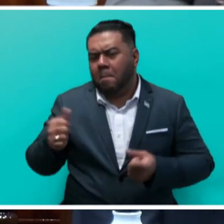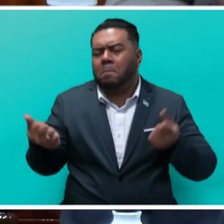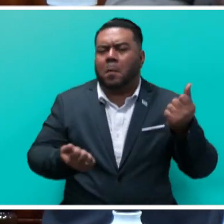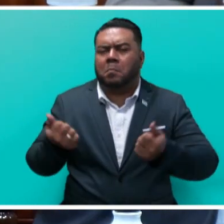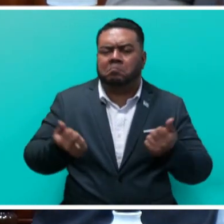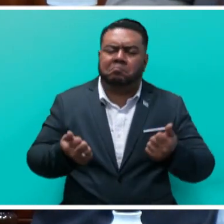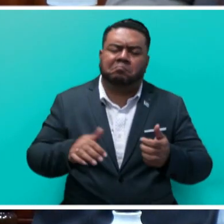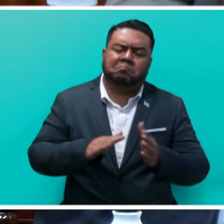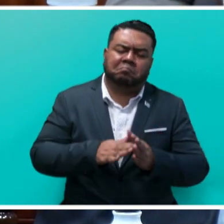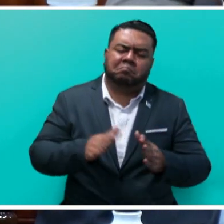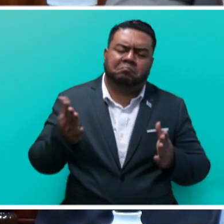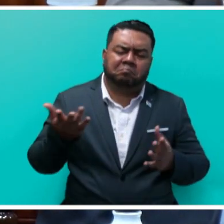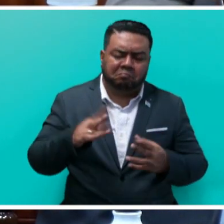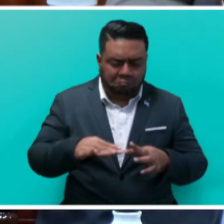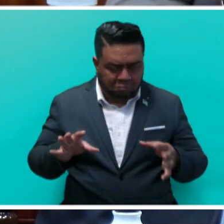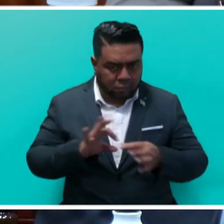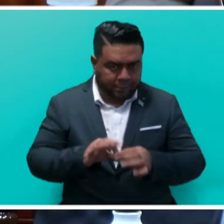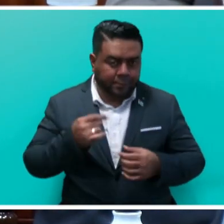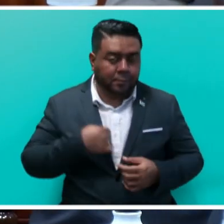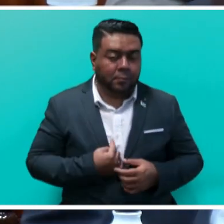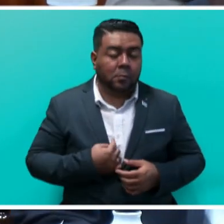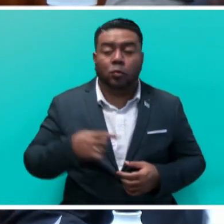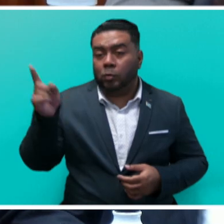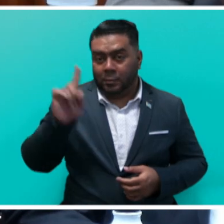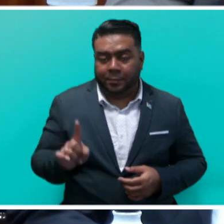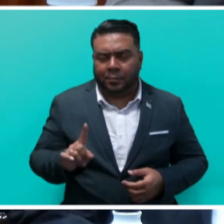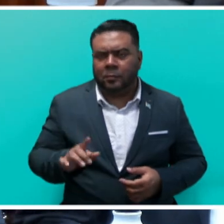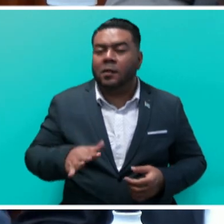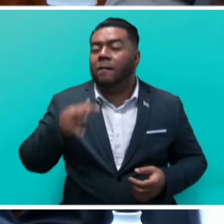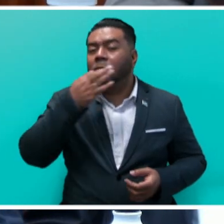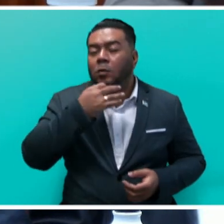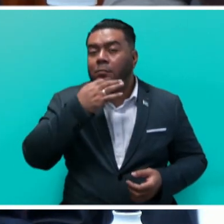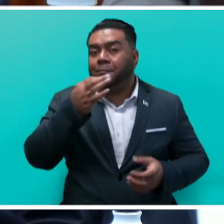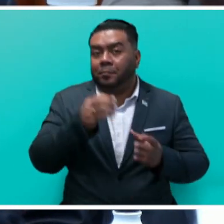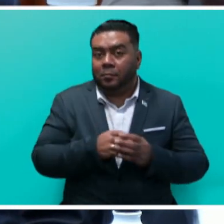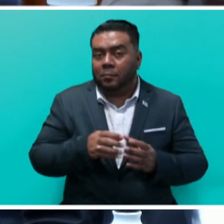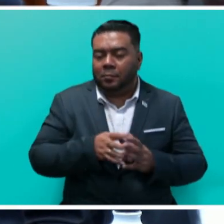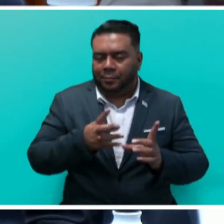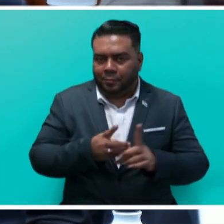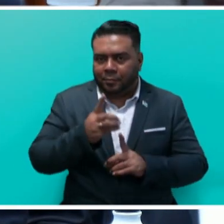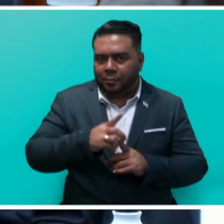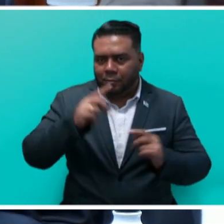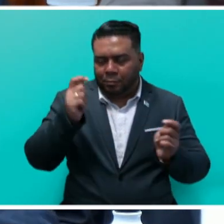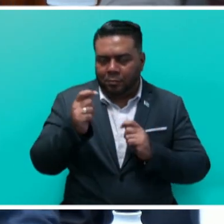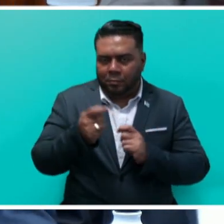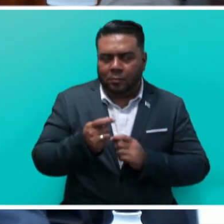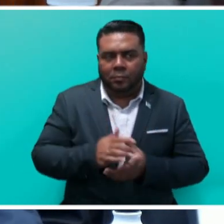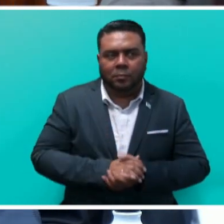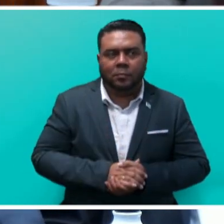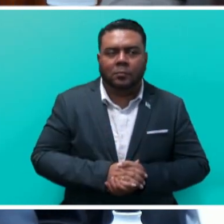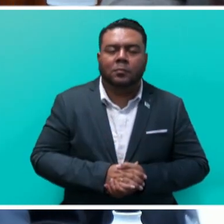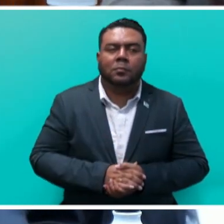etc., to name few. To date, several banks and credit institutions have developed or adjusted their products to